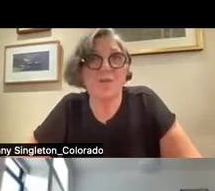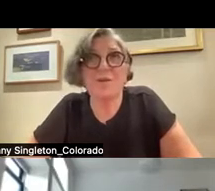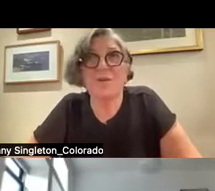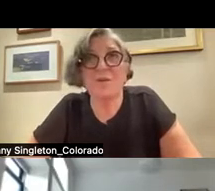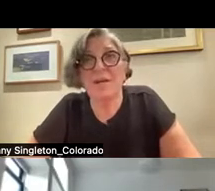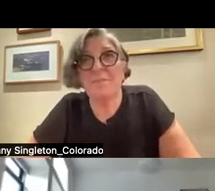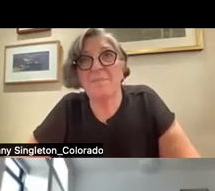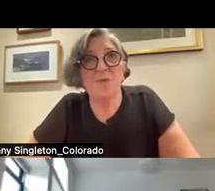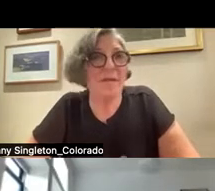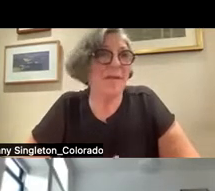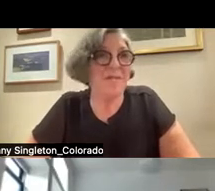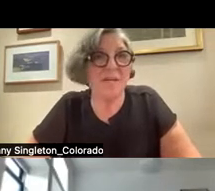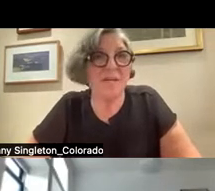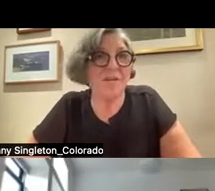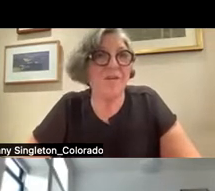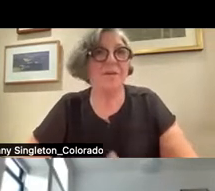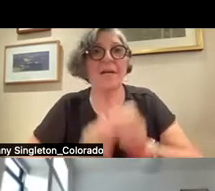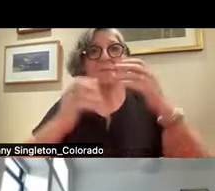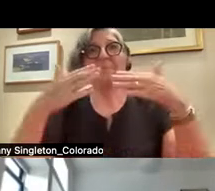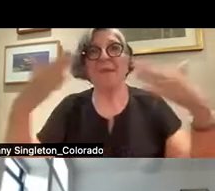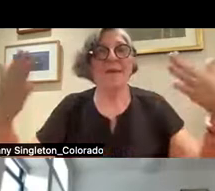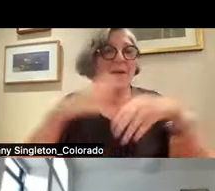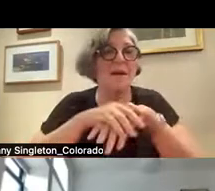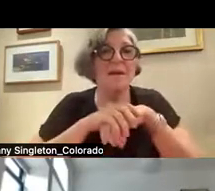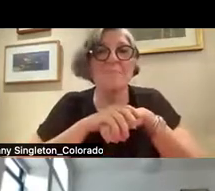question. Whether being a signer